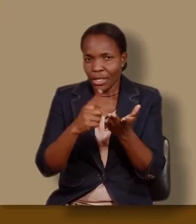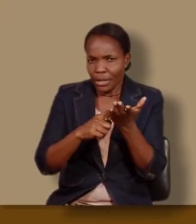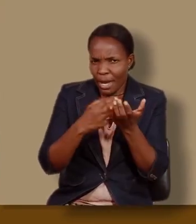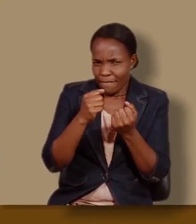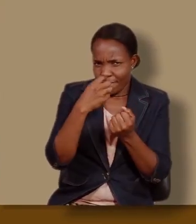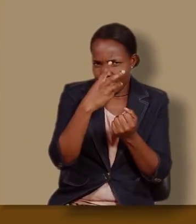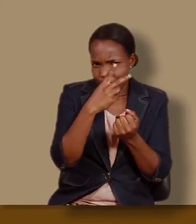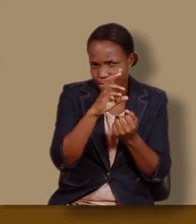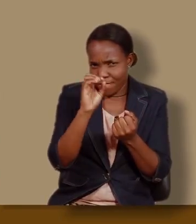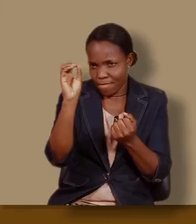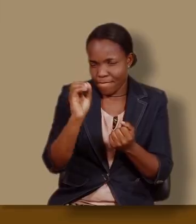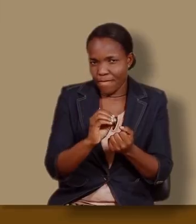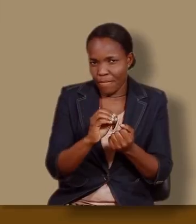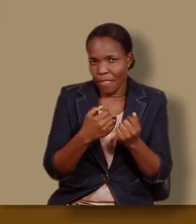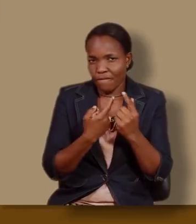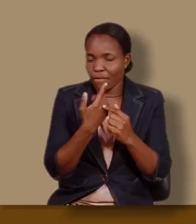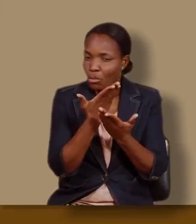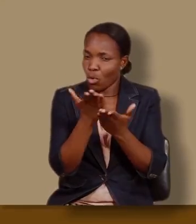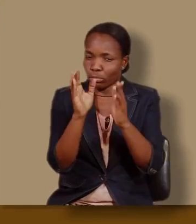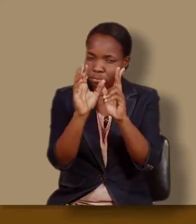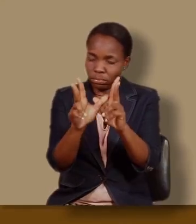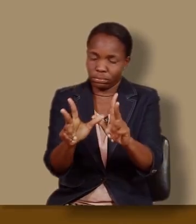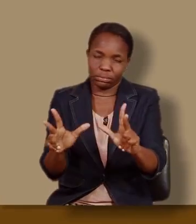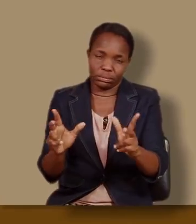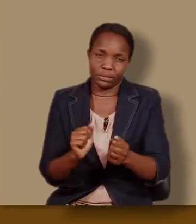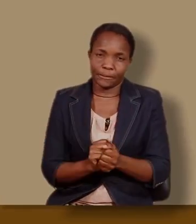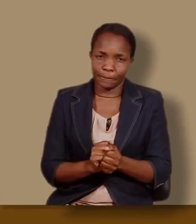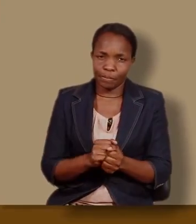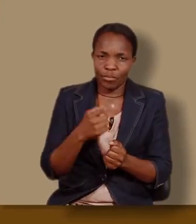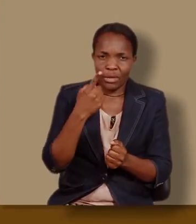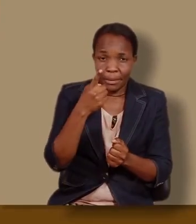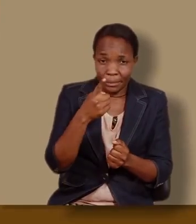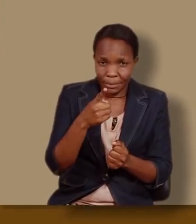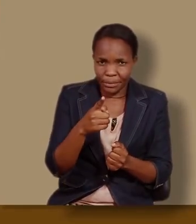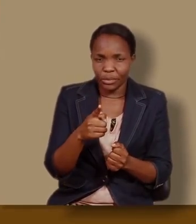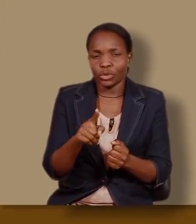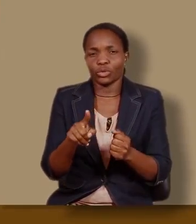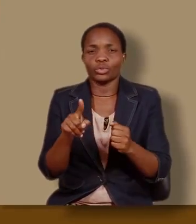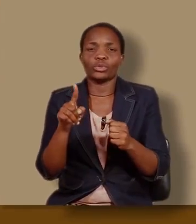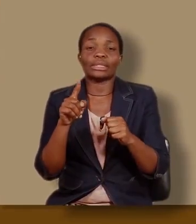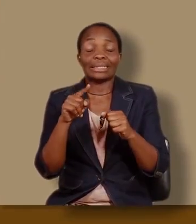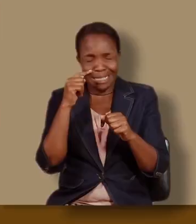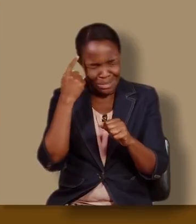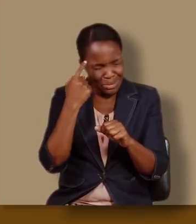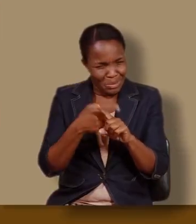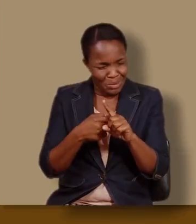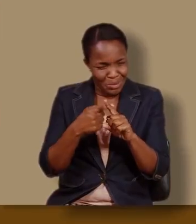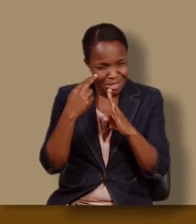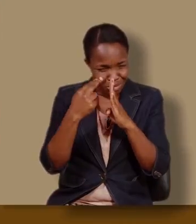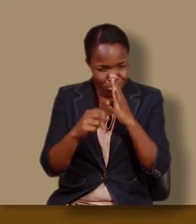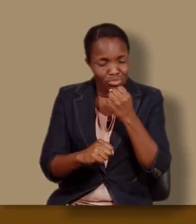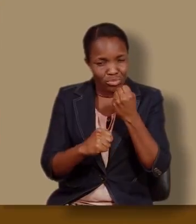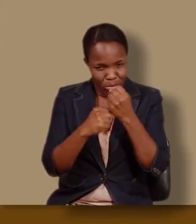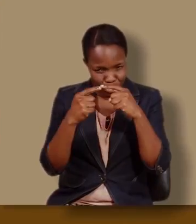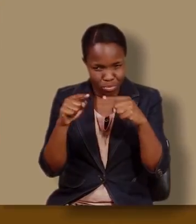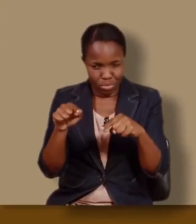at that time, but the policy of ruling by apartheid ensured that they could continue to dominate the country. Among the first acts